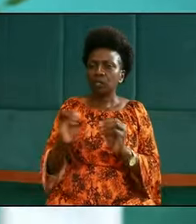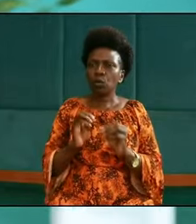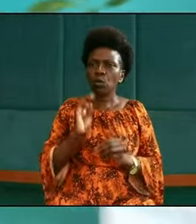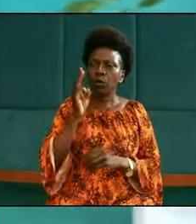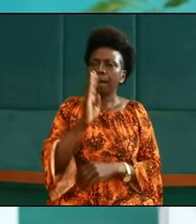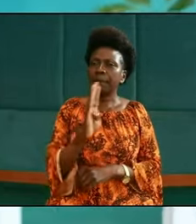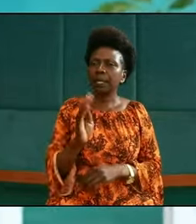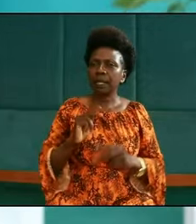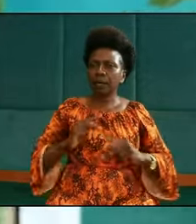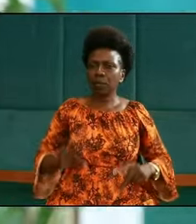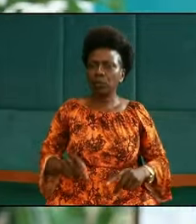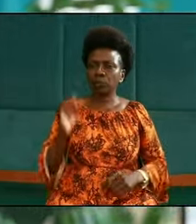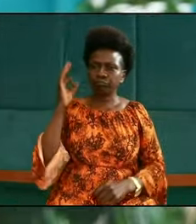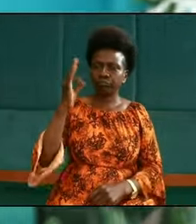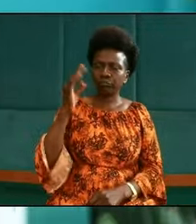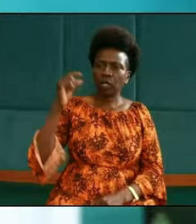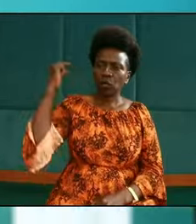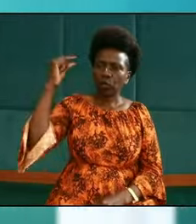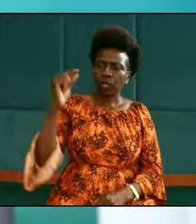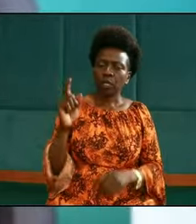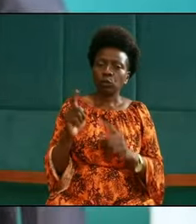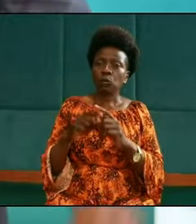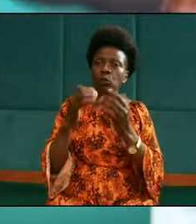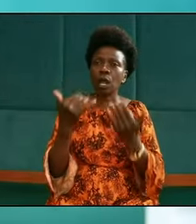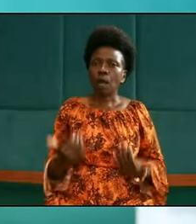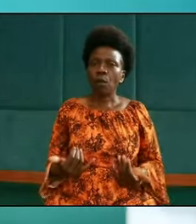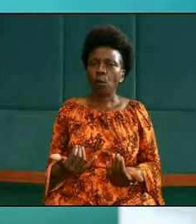be the people to preach the gospel. Up to now,